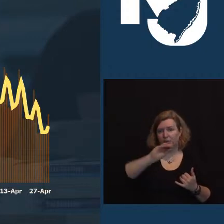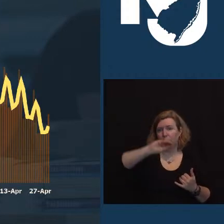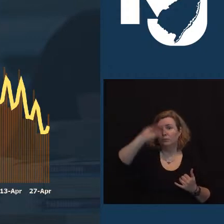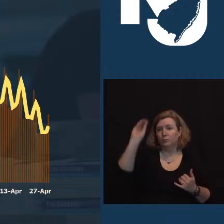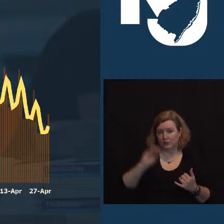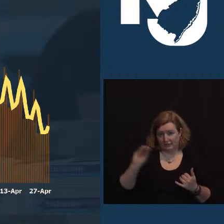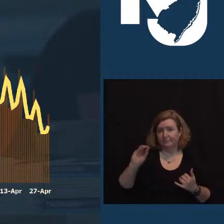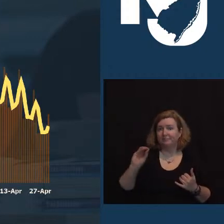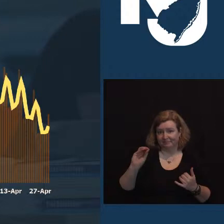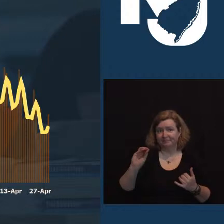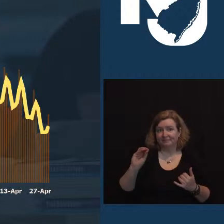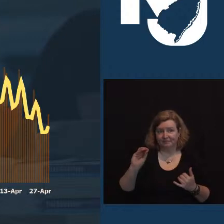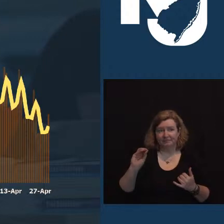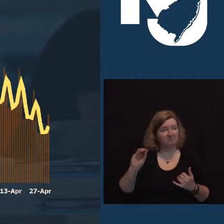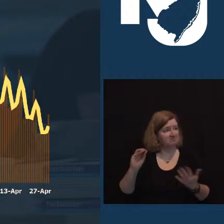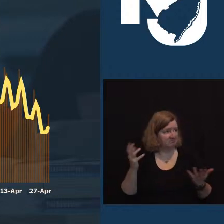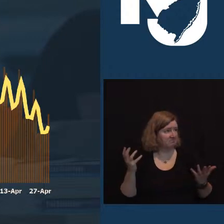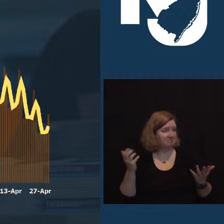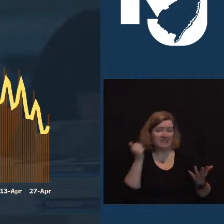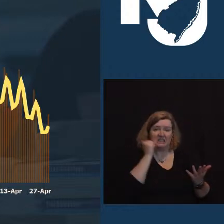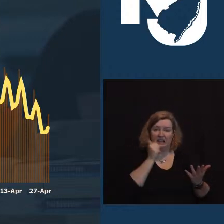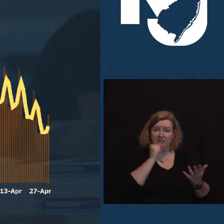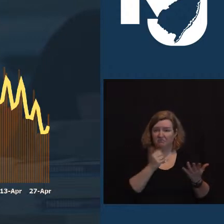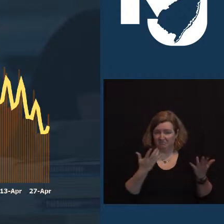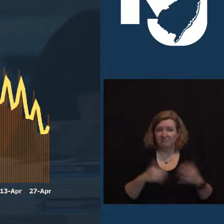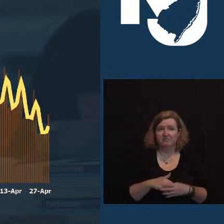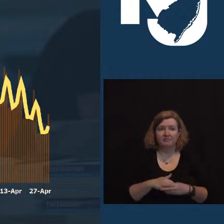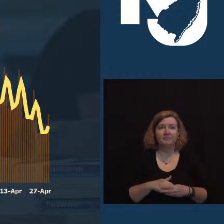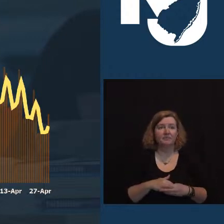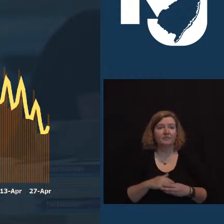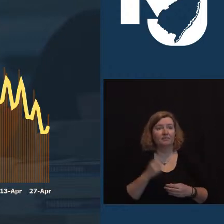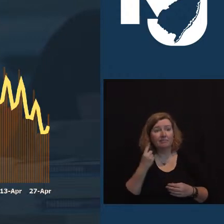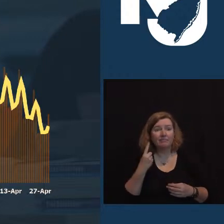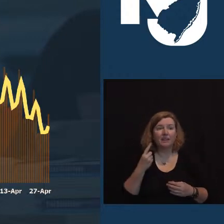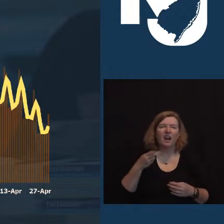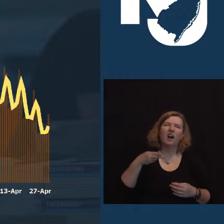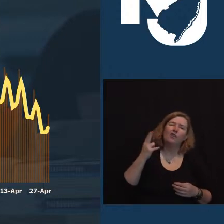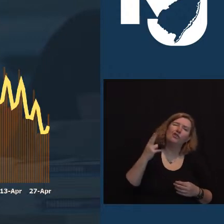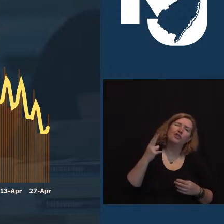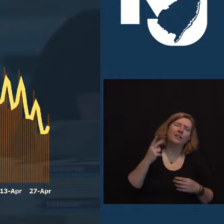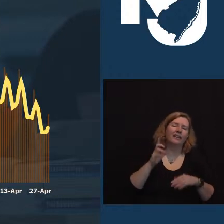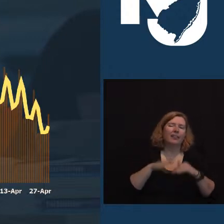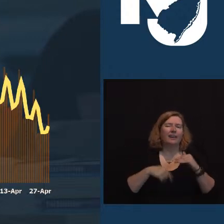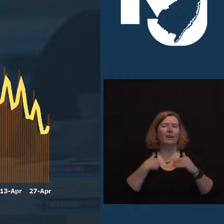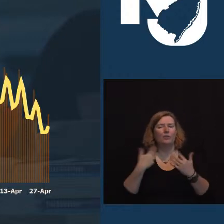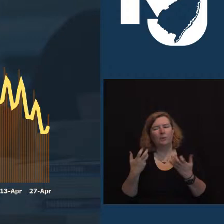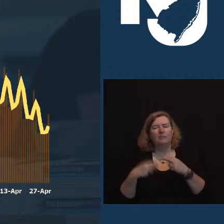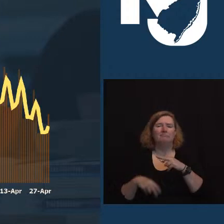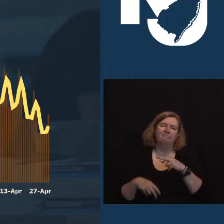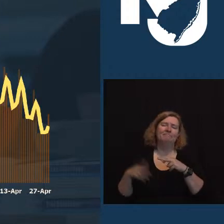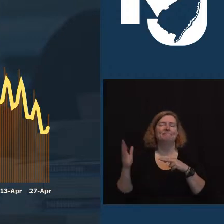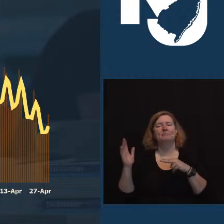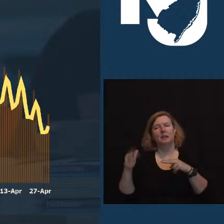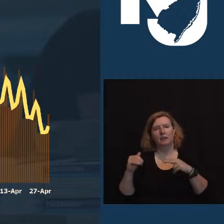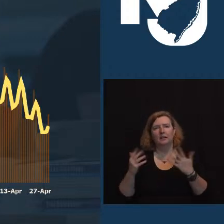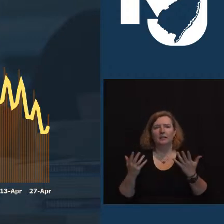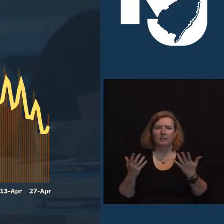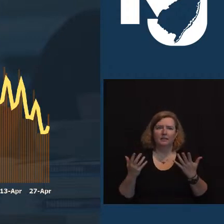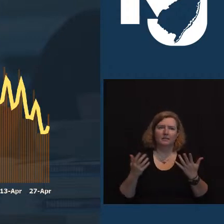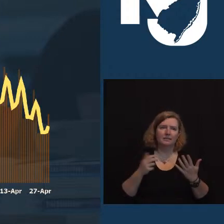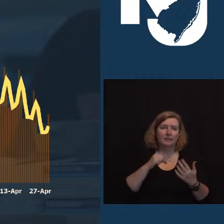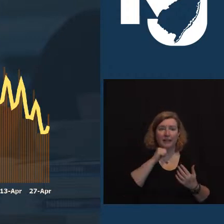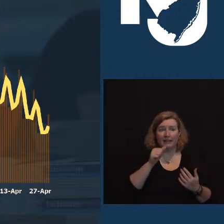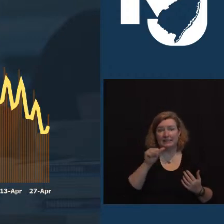is 6.87%, higher than we would like, but not any longer in the double digits that we were